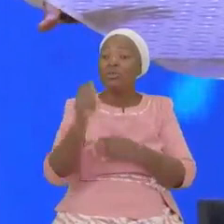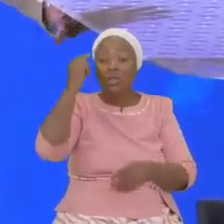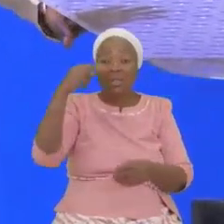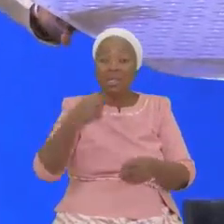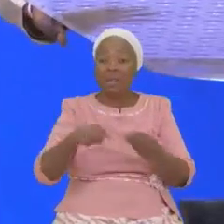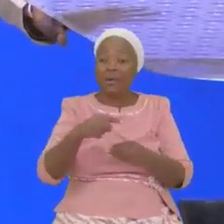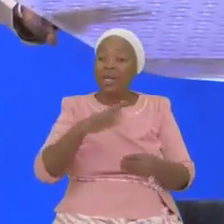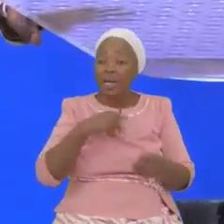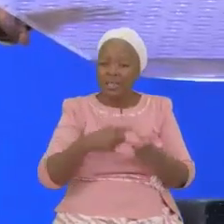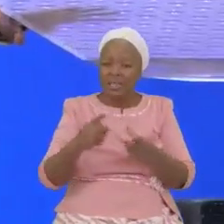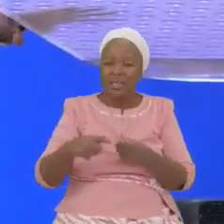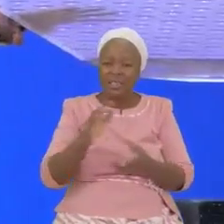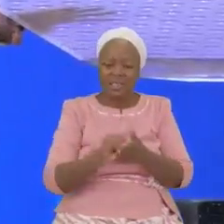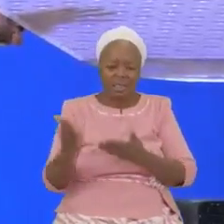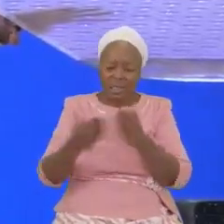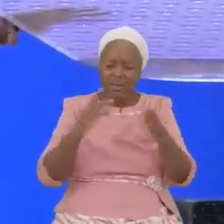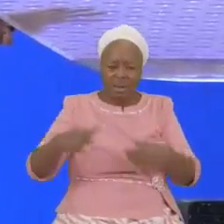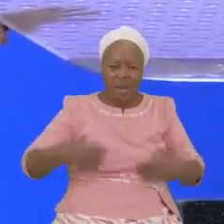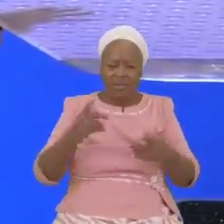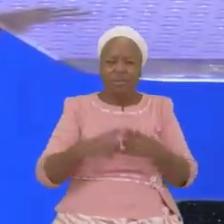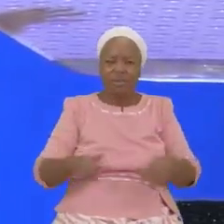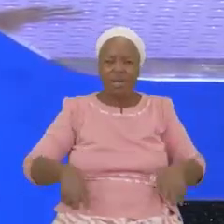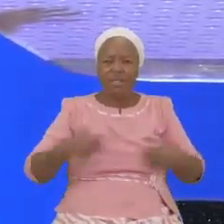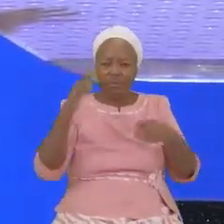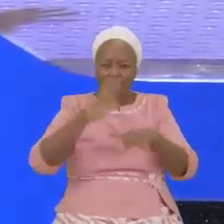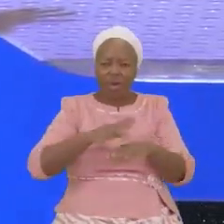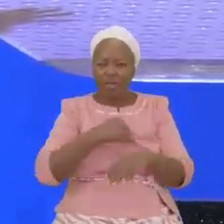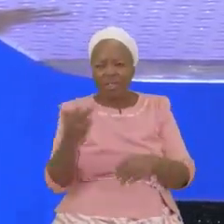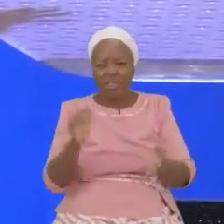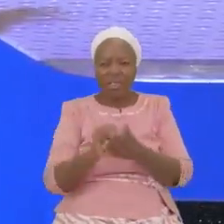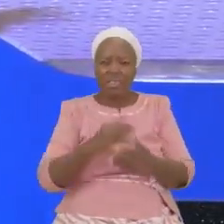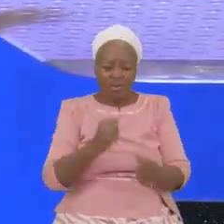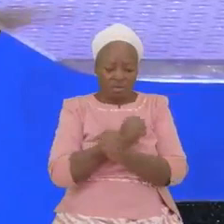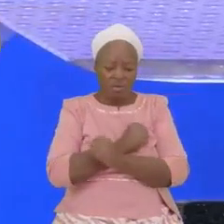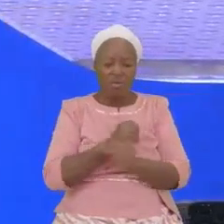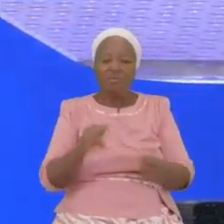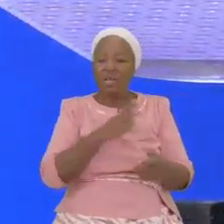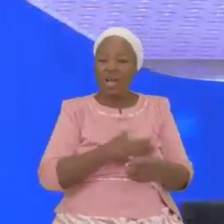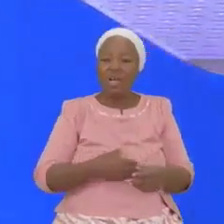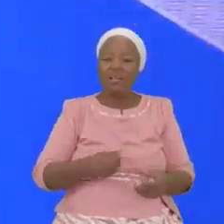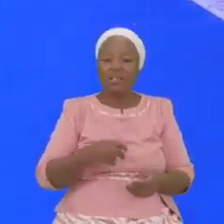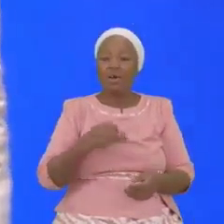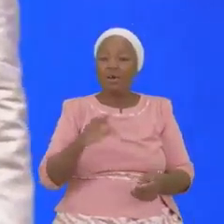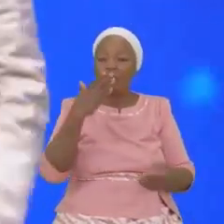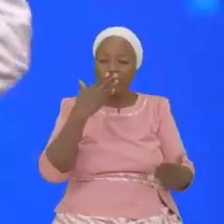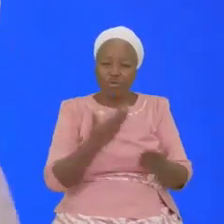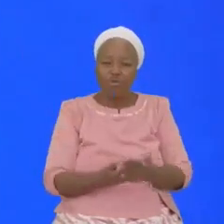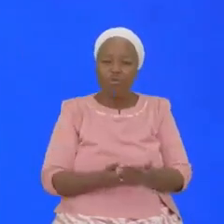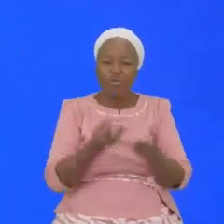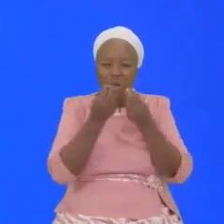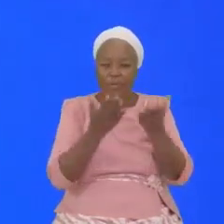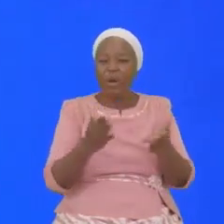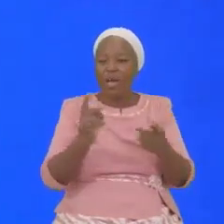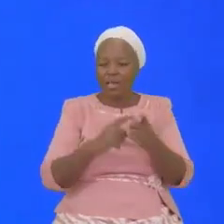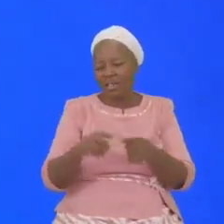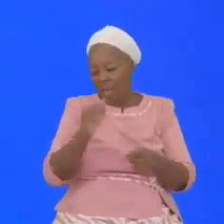life to live on, whatsoever things are lovely and whatsoever things are good report. I'm